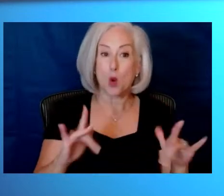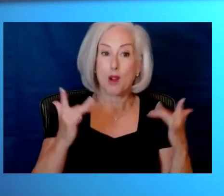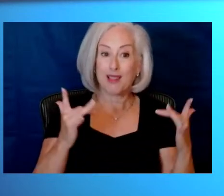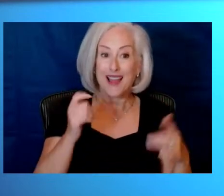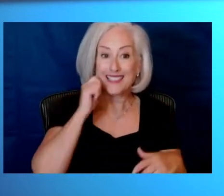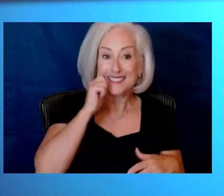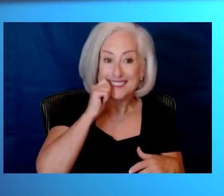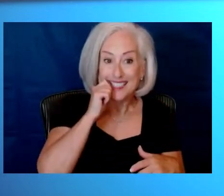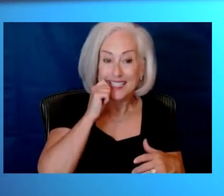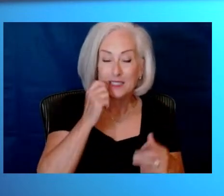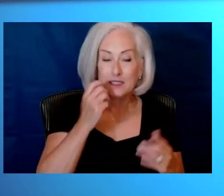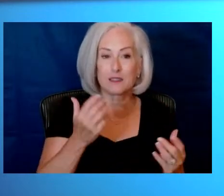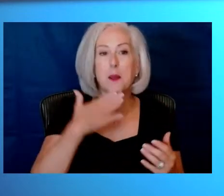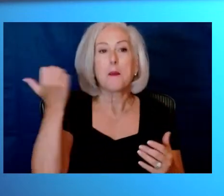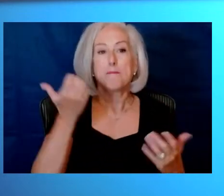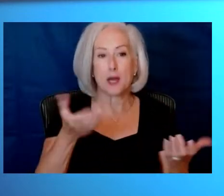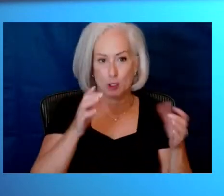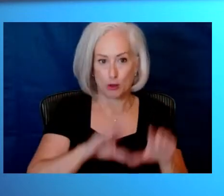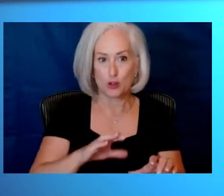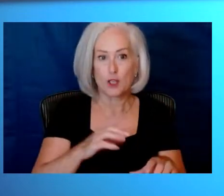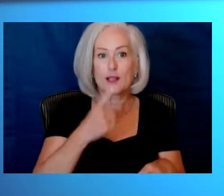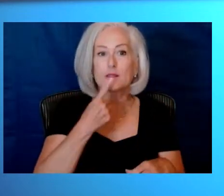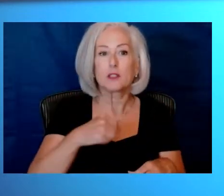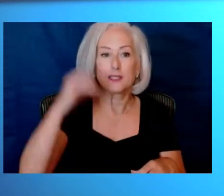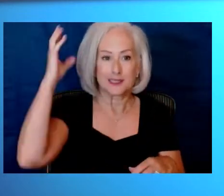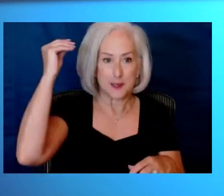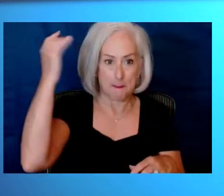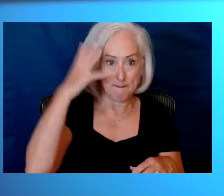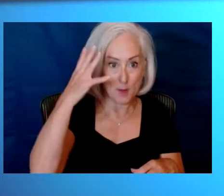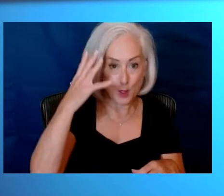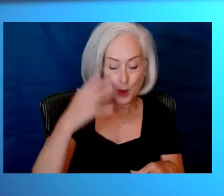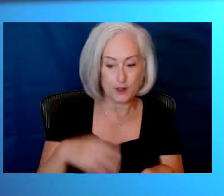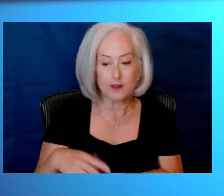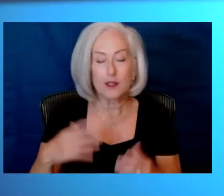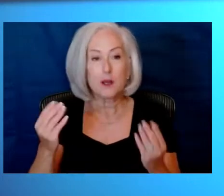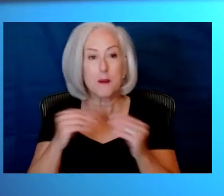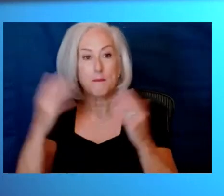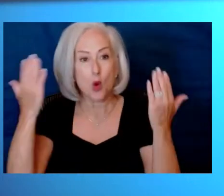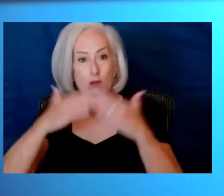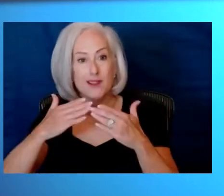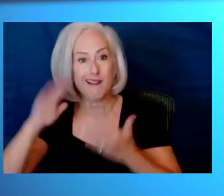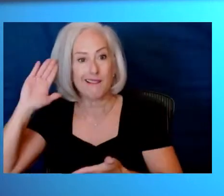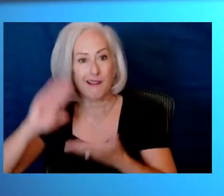But again, after a while, even no amount of melanin can protect you from sunburn.